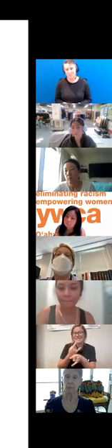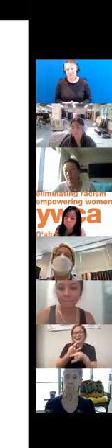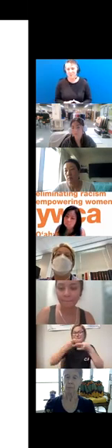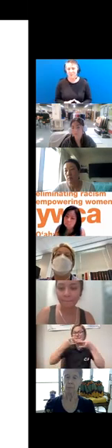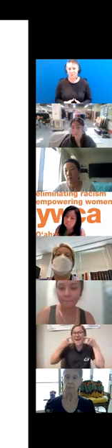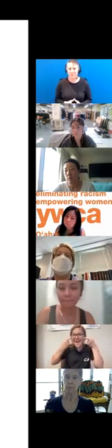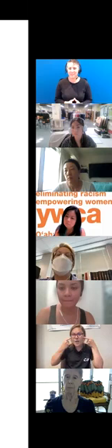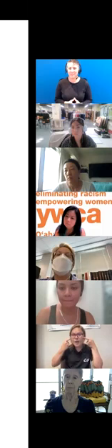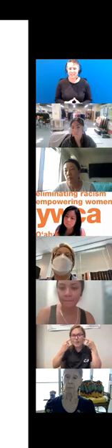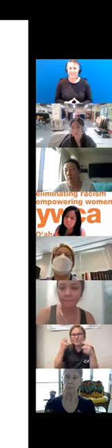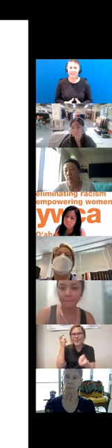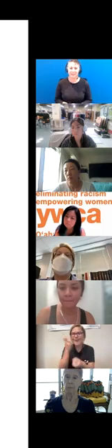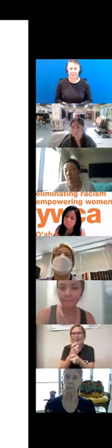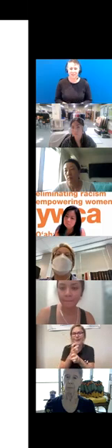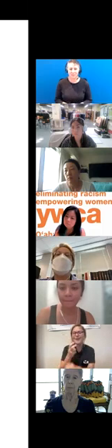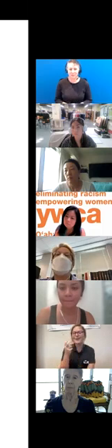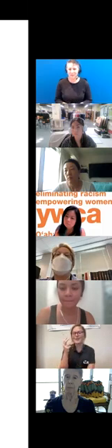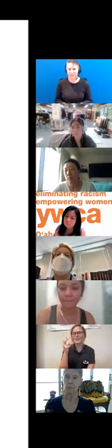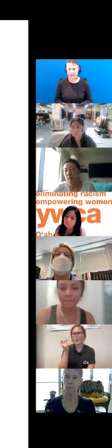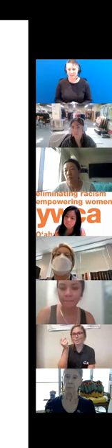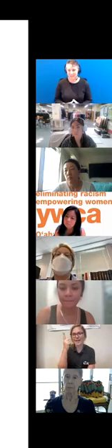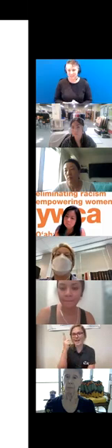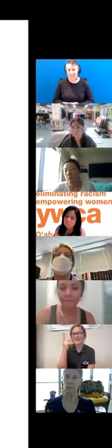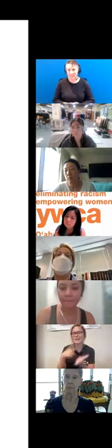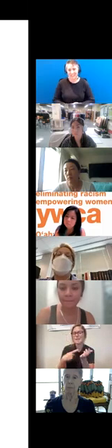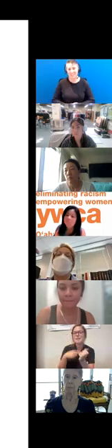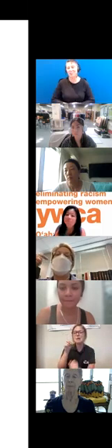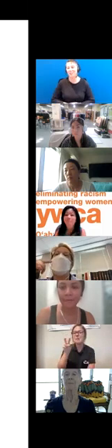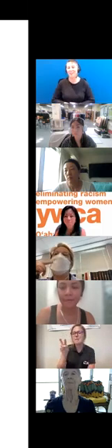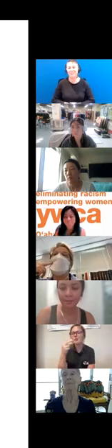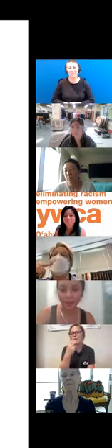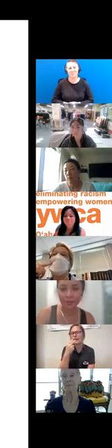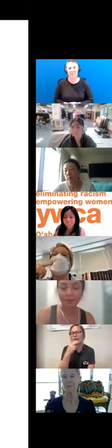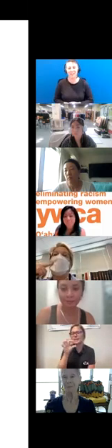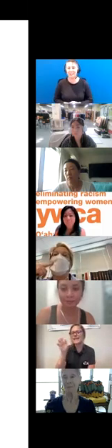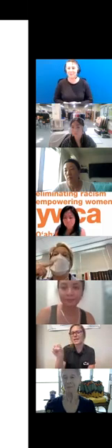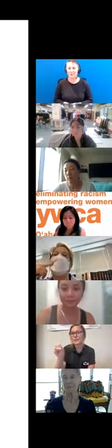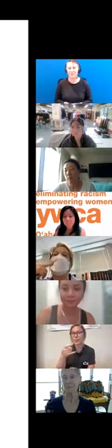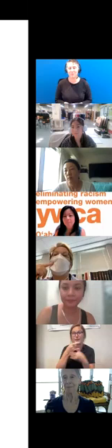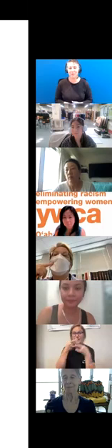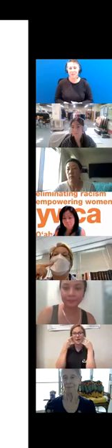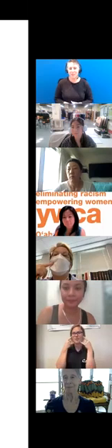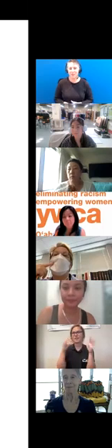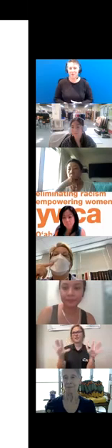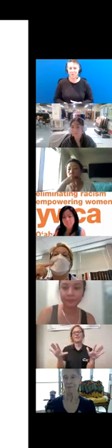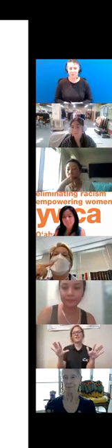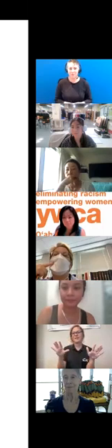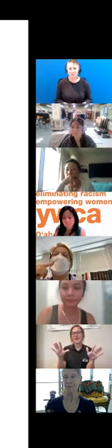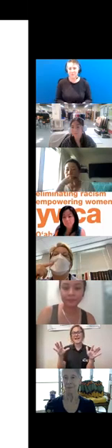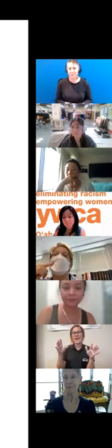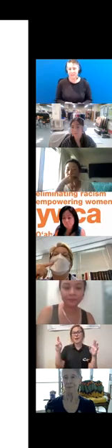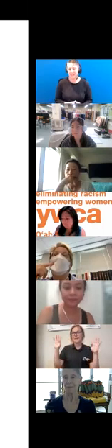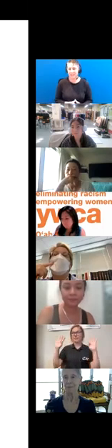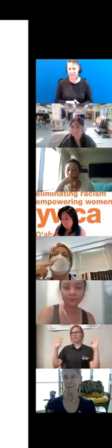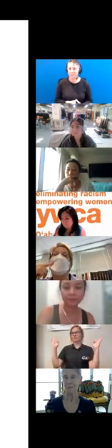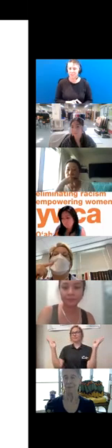and what was also worse is that then of course we had the mask mandates, and so I couldn't understand anybody. It was, you know, with